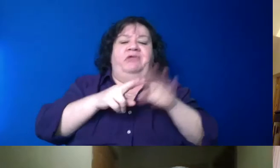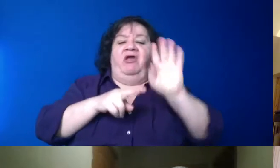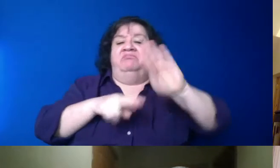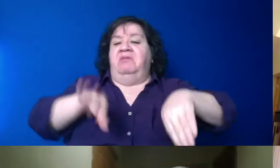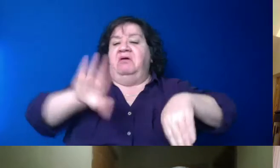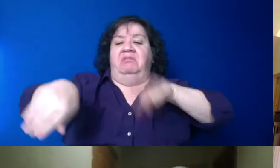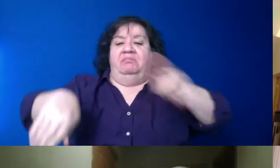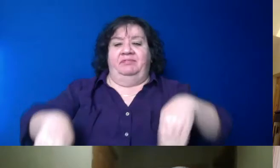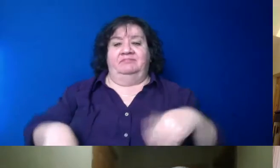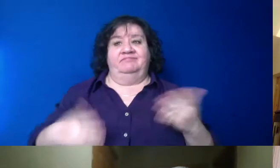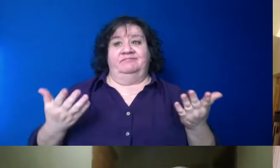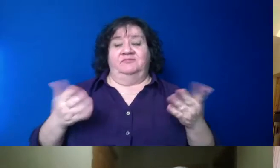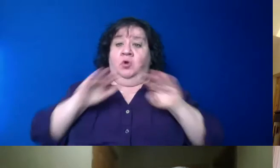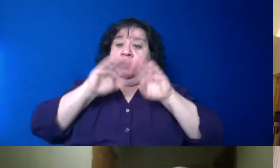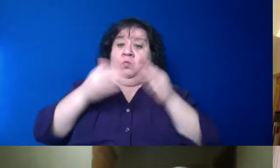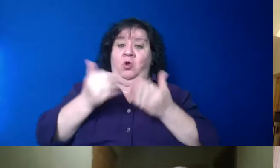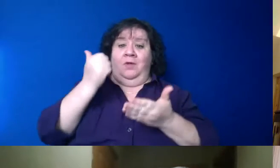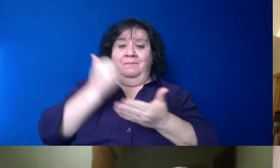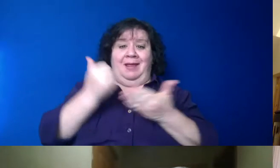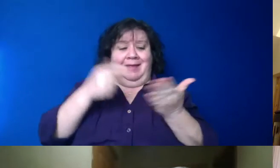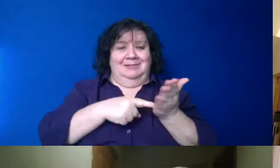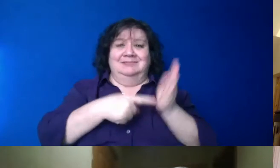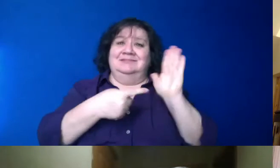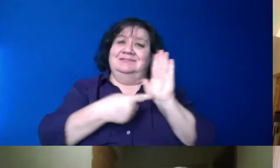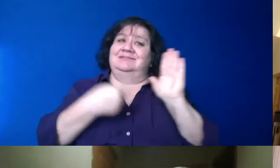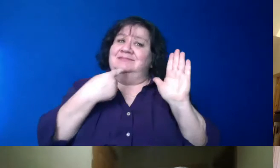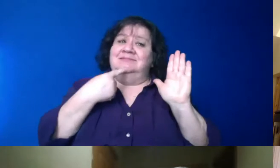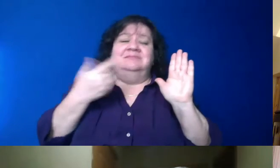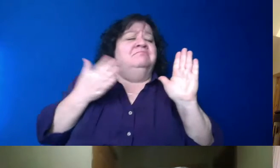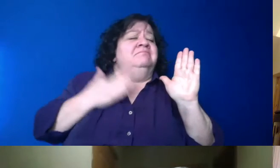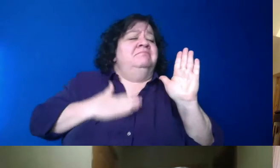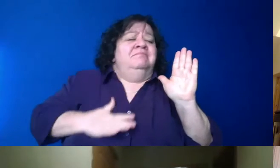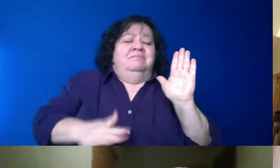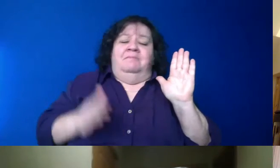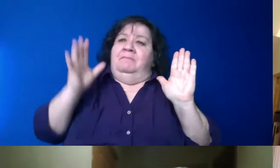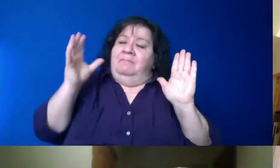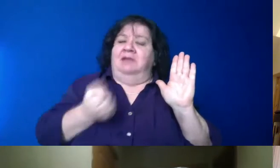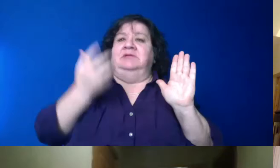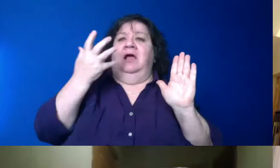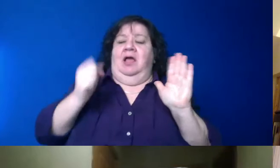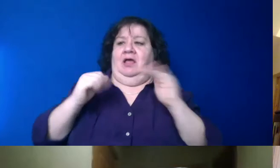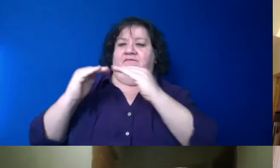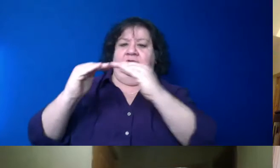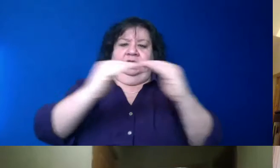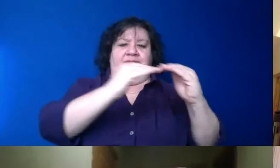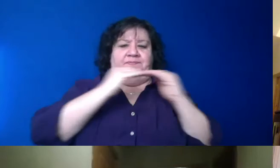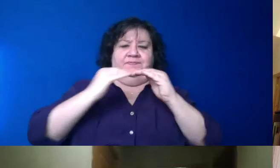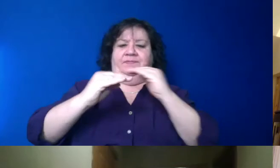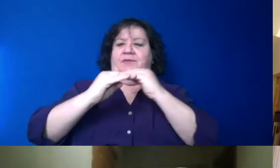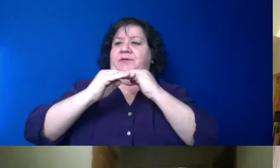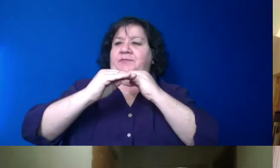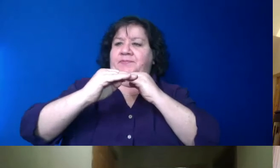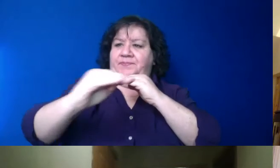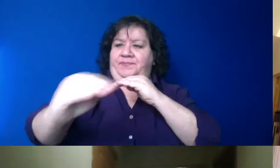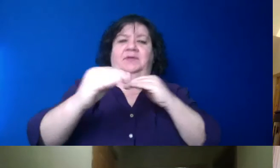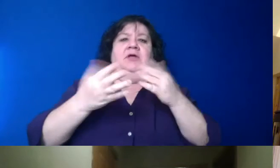disability. There's a lot happening there. There's a lot of innovation, but we haven't joined the dots, particularly the trends toward